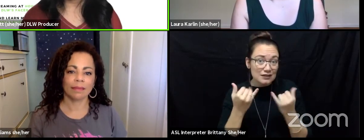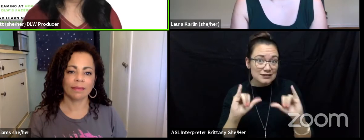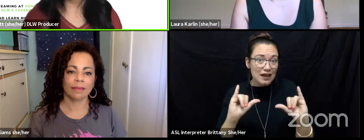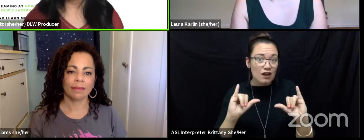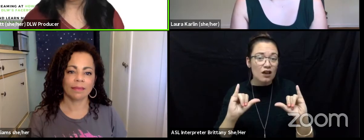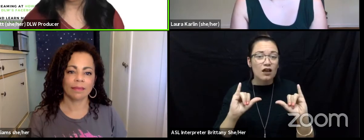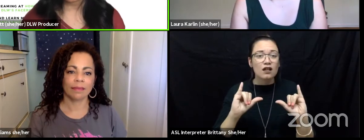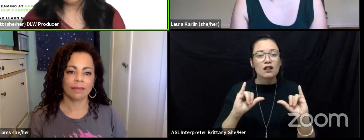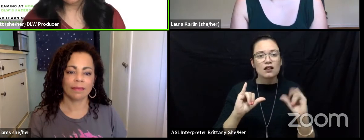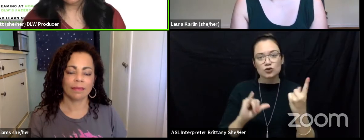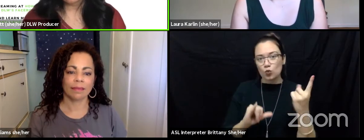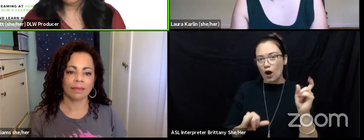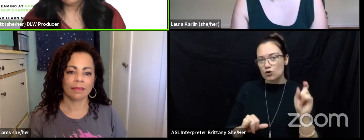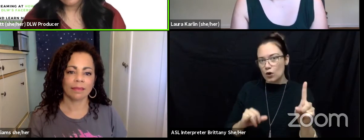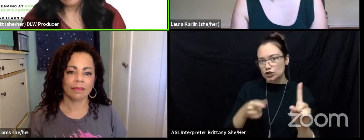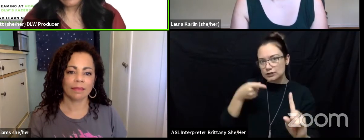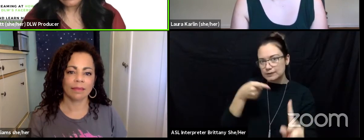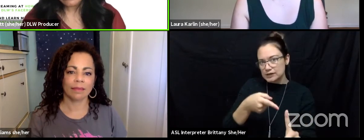There's one question specific